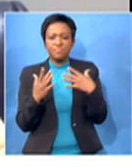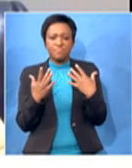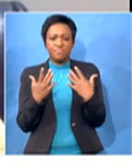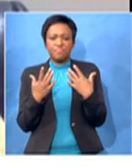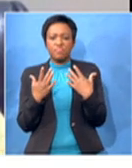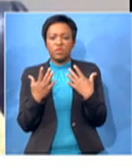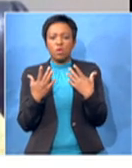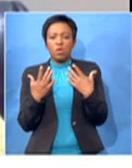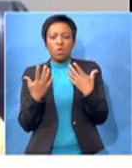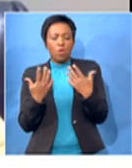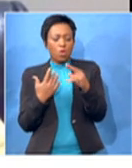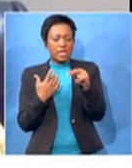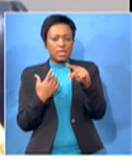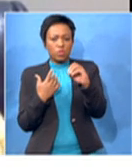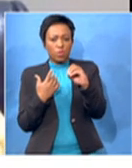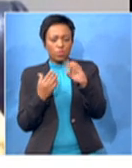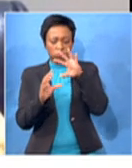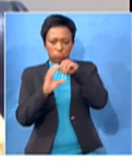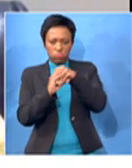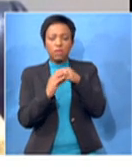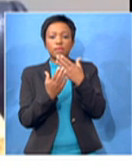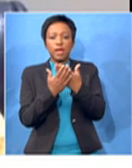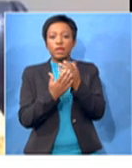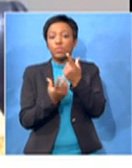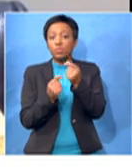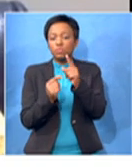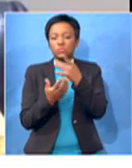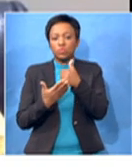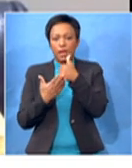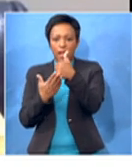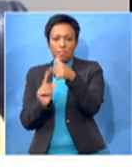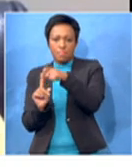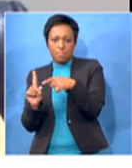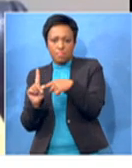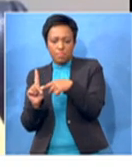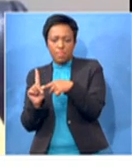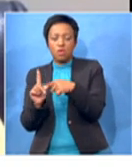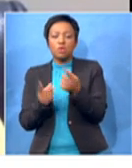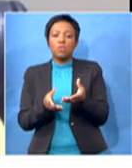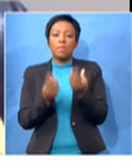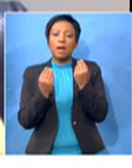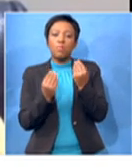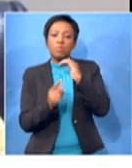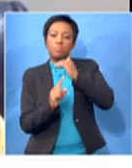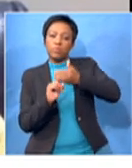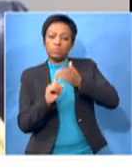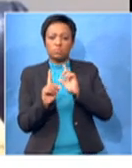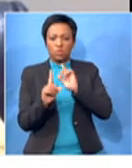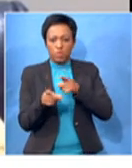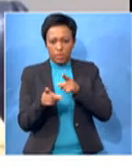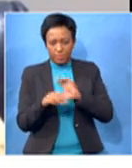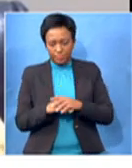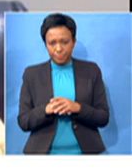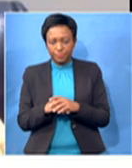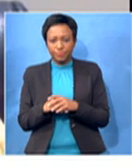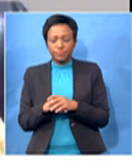of an NGO community can assist in the obtaining of a protection order, right? The second aspect